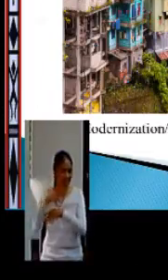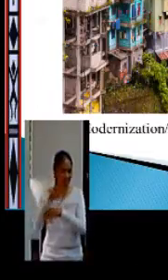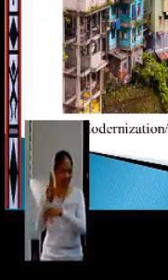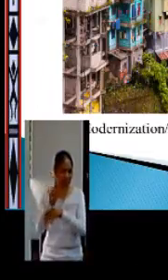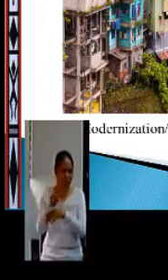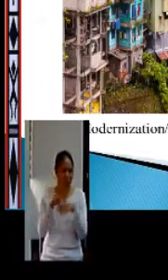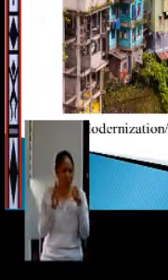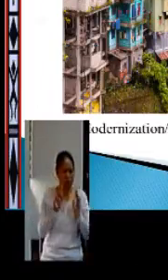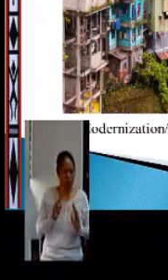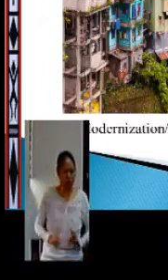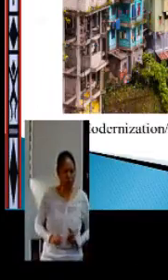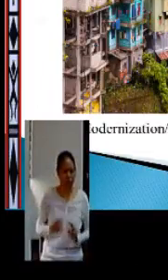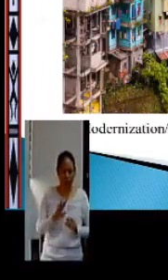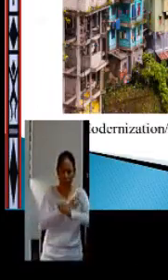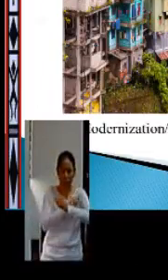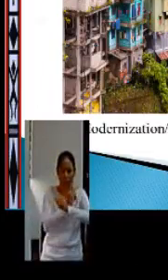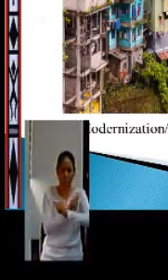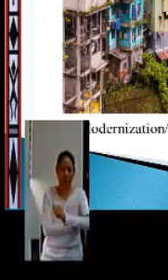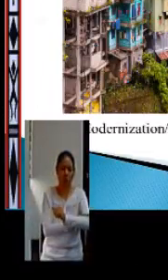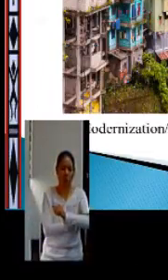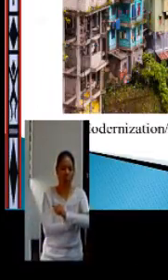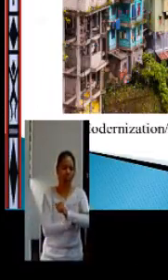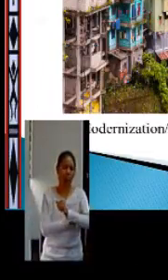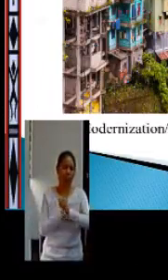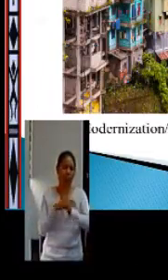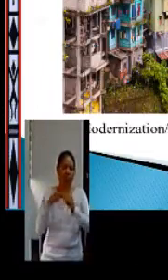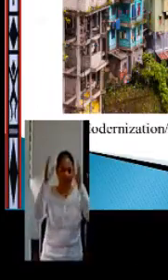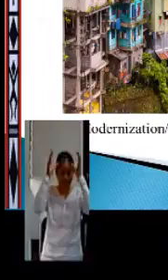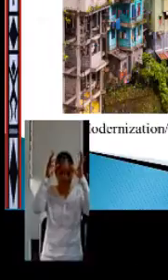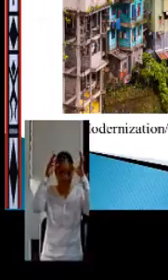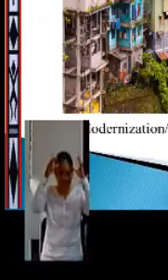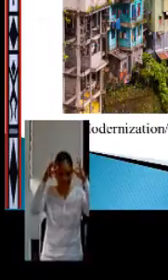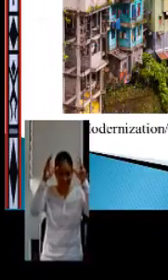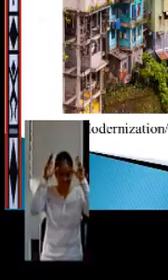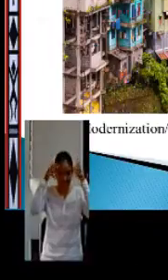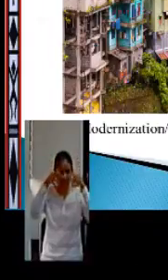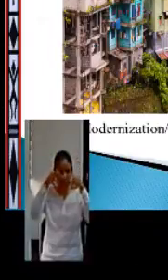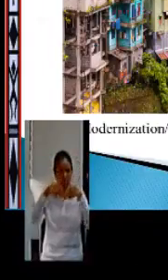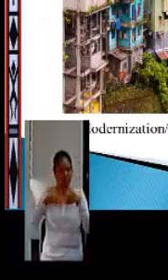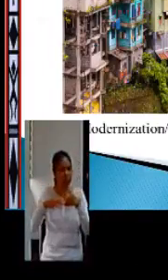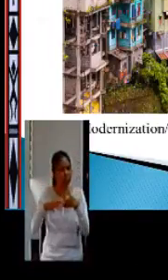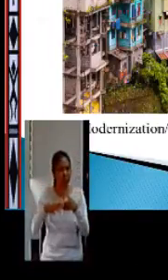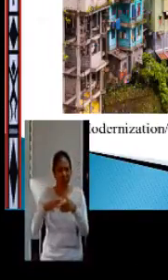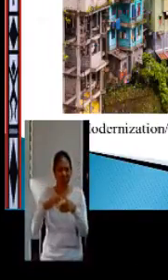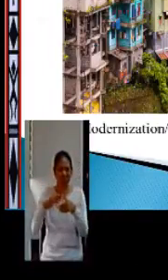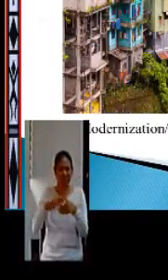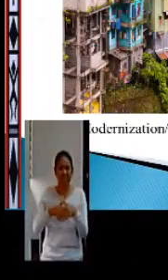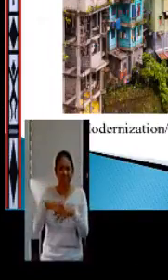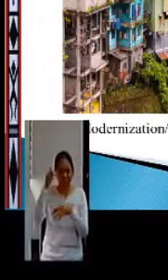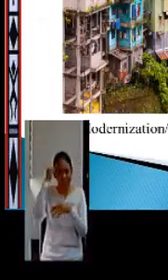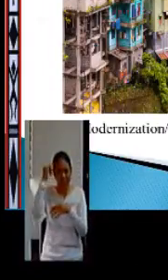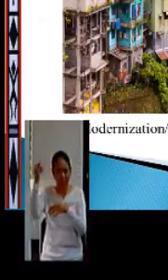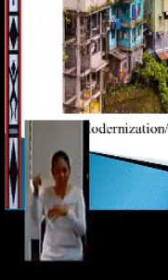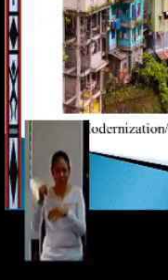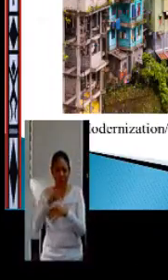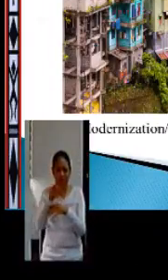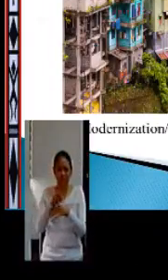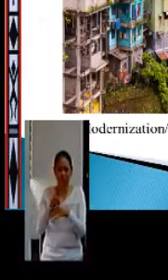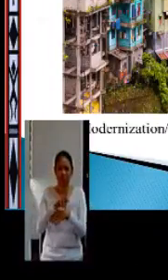the carabaos. Ngayon, tractor na. So imaginin mo yung makina, gumaganon, hinahalong-halongkat yung, what do you call